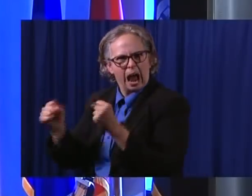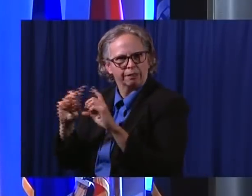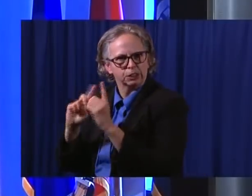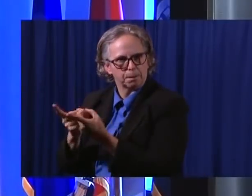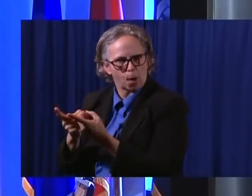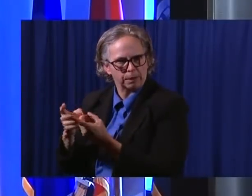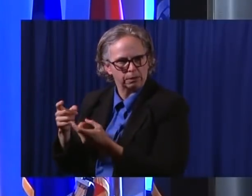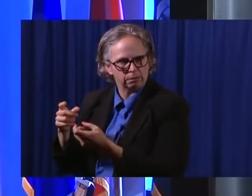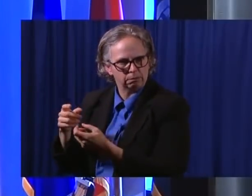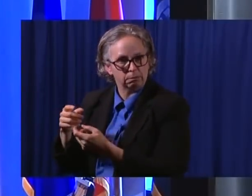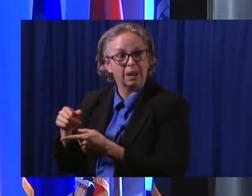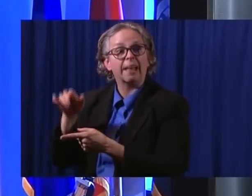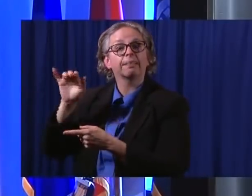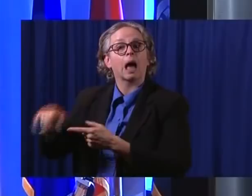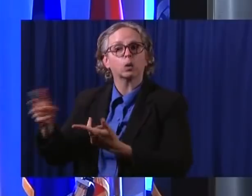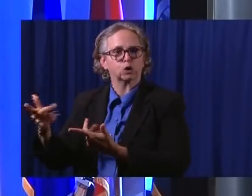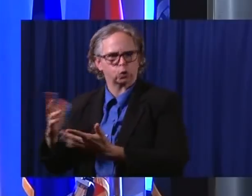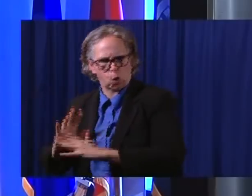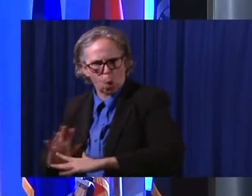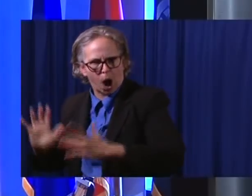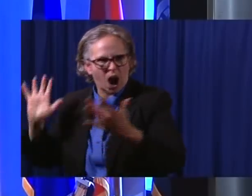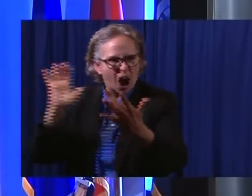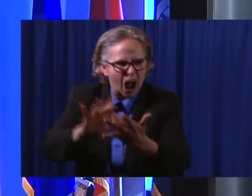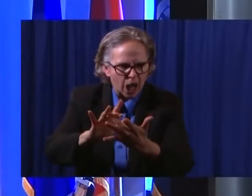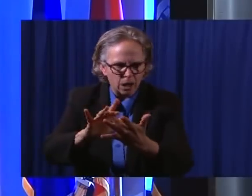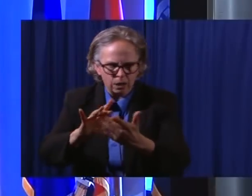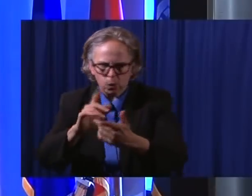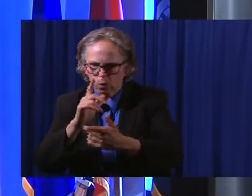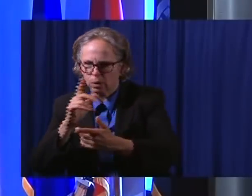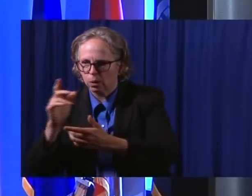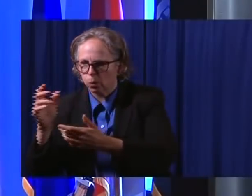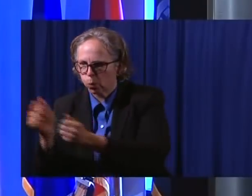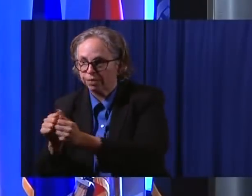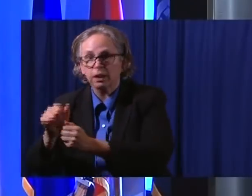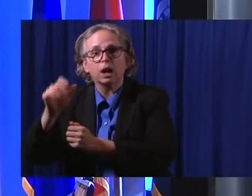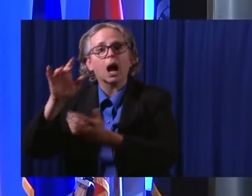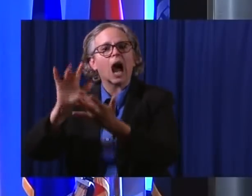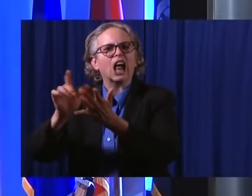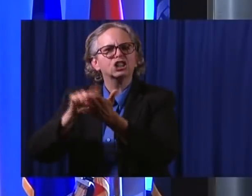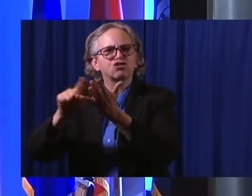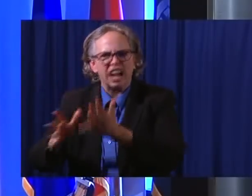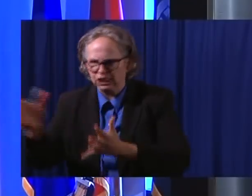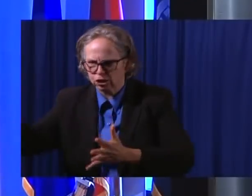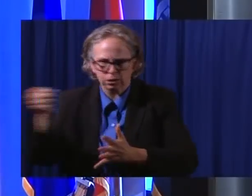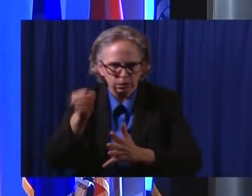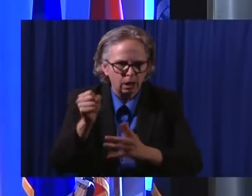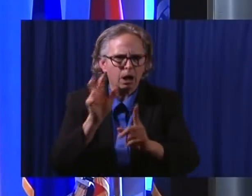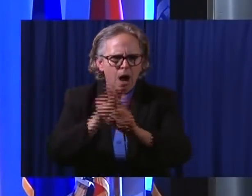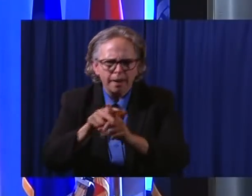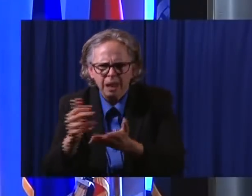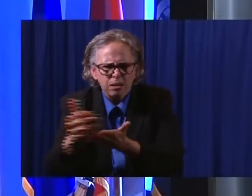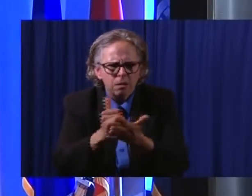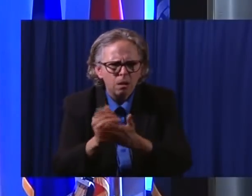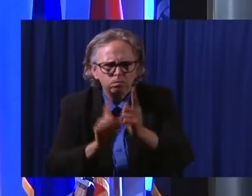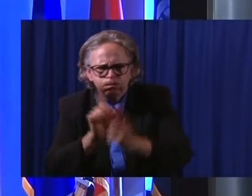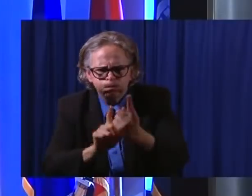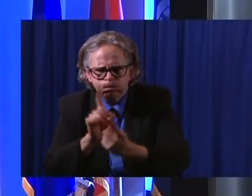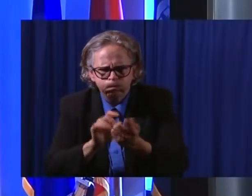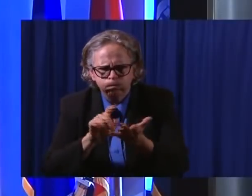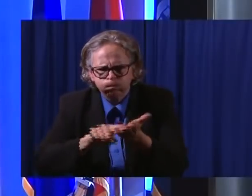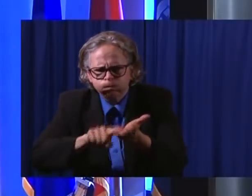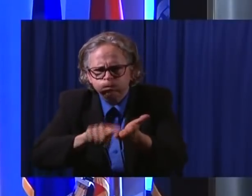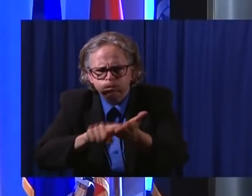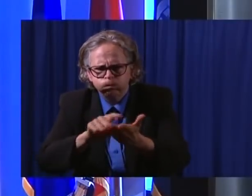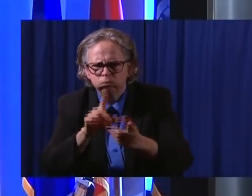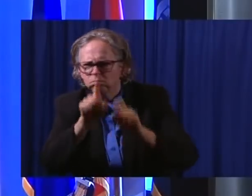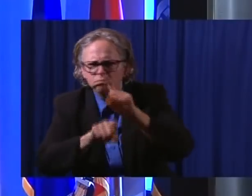those people who test positive to find out who they've been in close contact with, and getting those folks to voluntarily isolate so that the